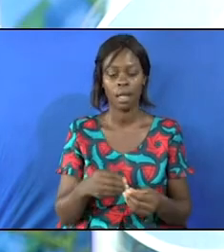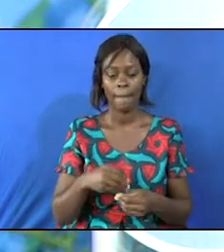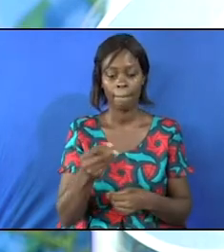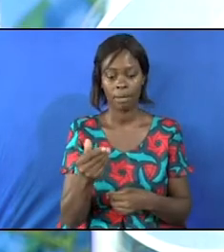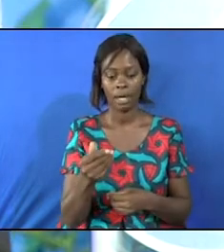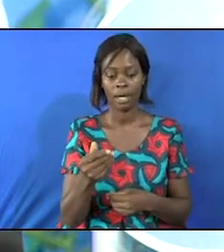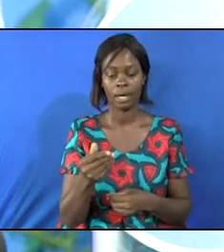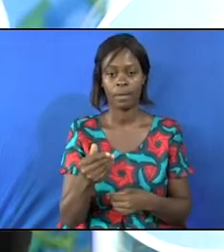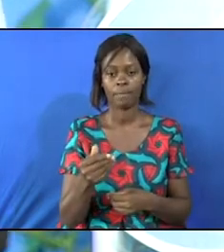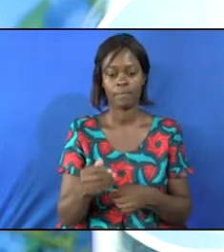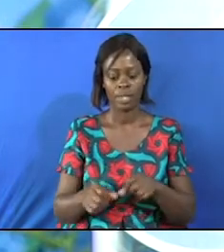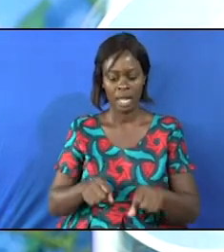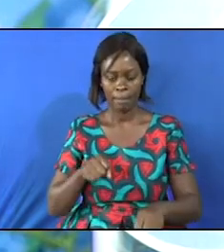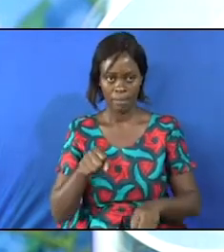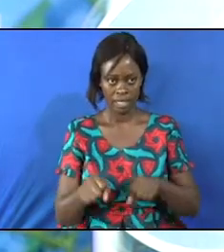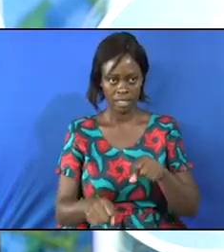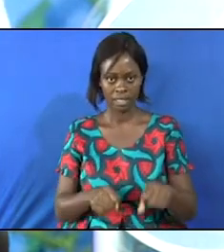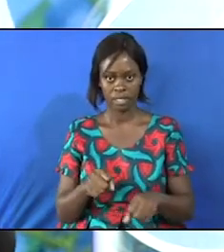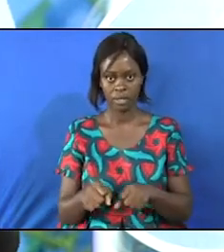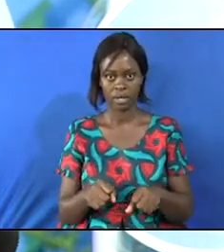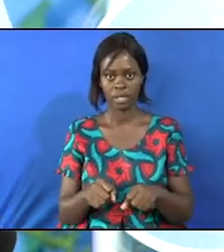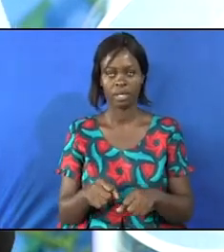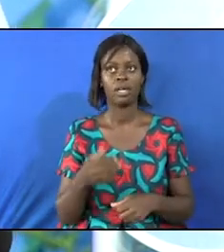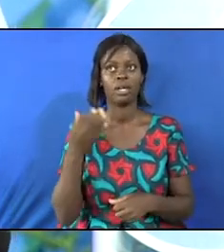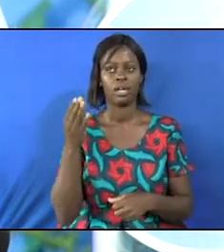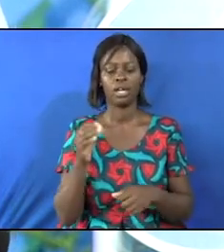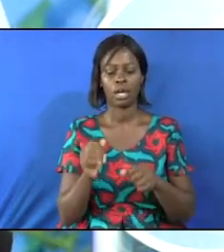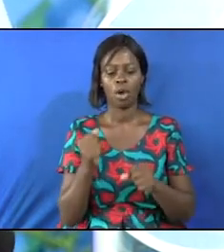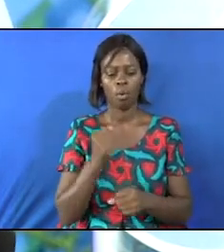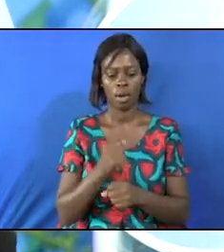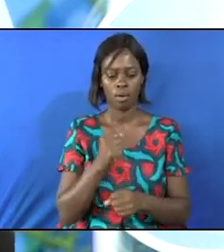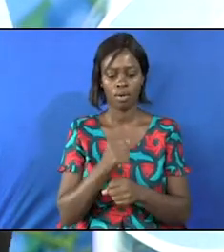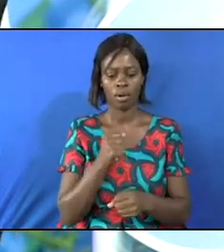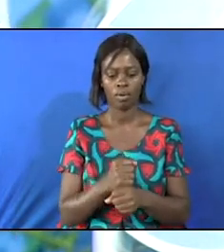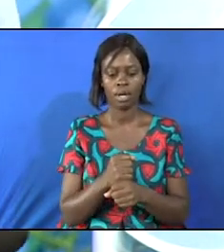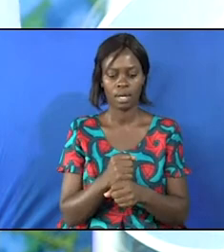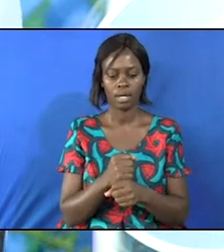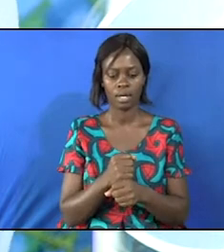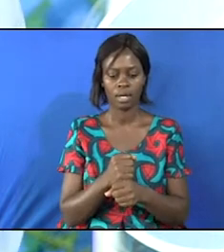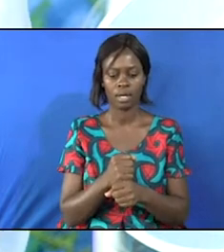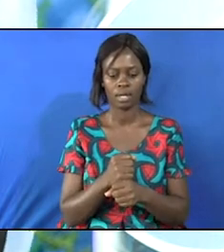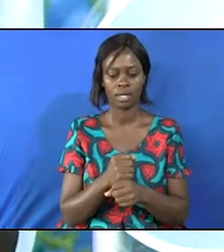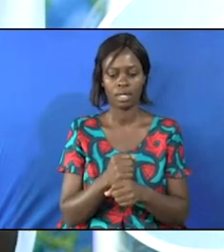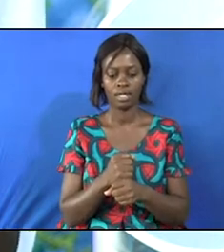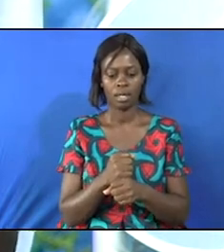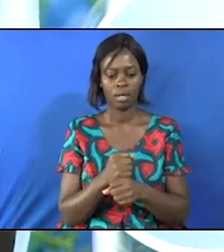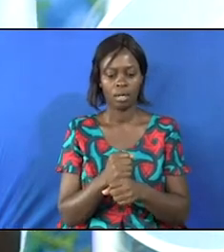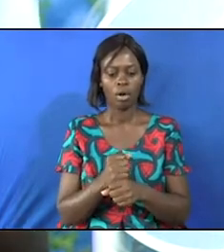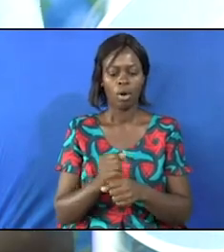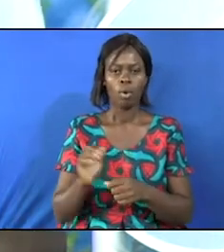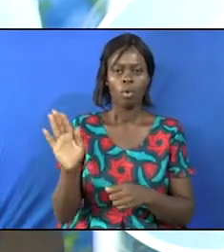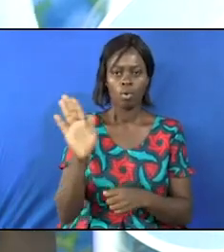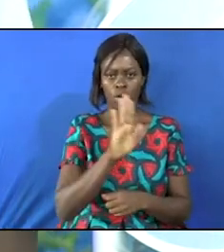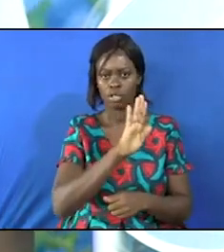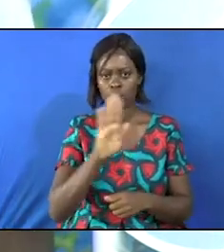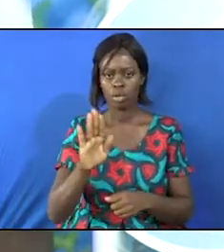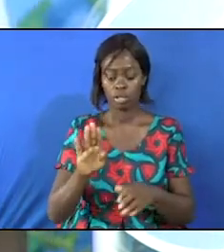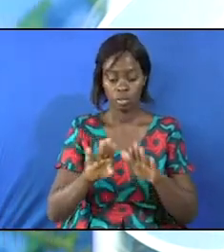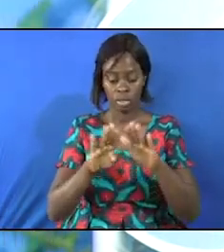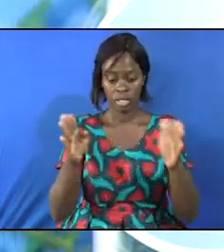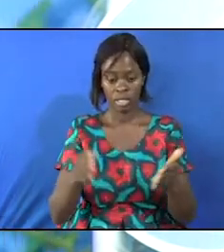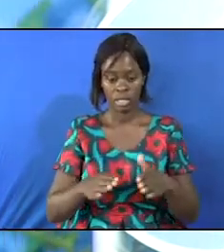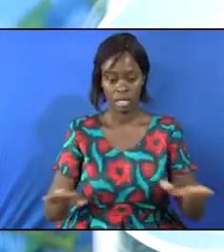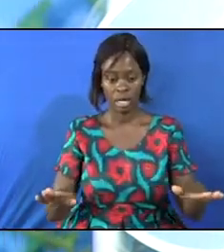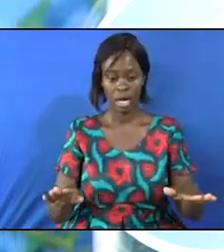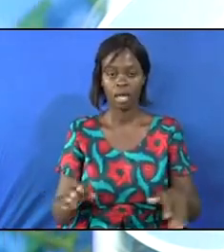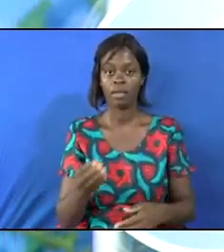worked various jobs, like dumping the trash in the trash lorries, wiping daddy's car, and